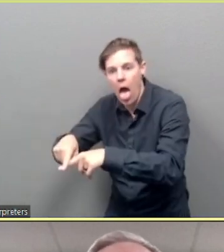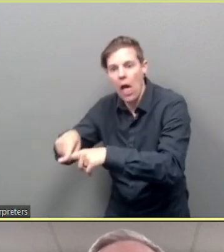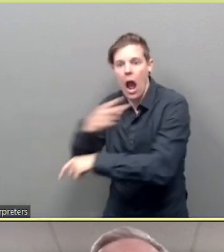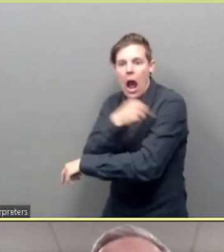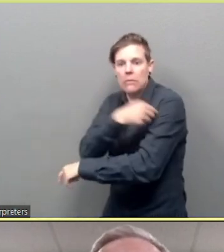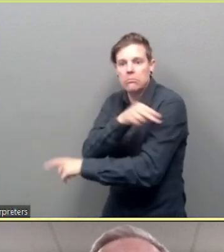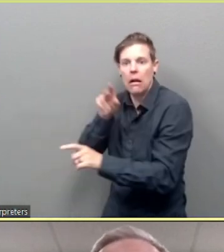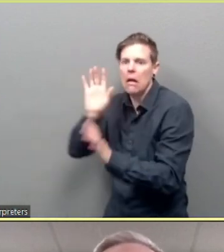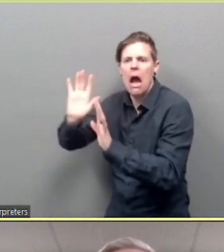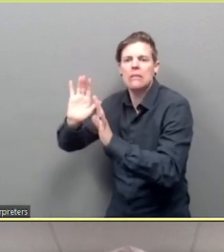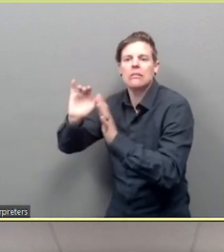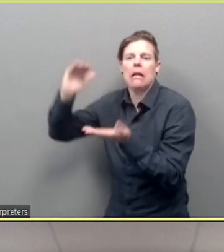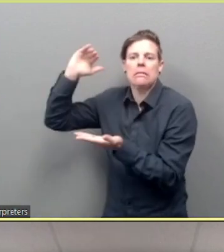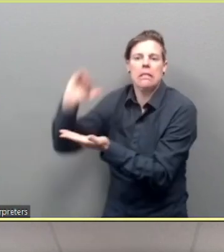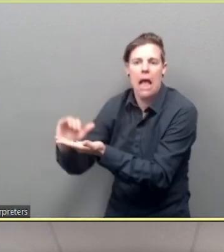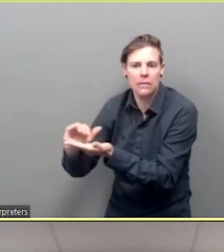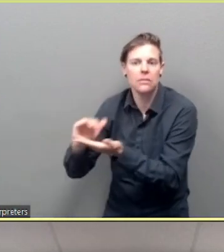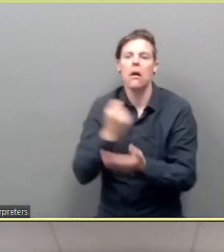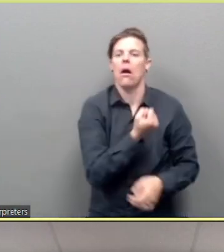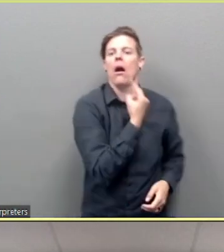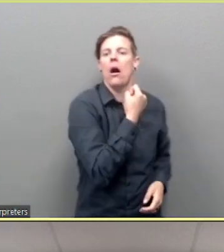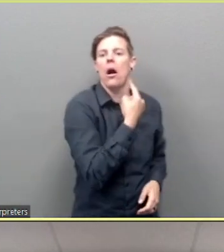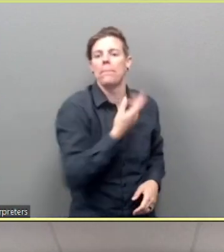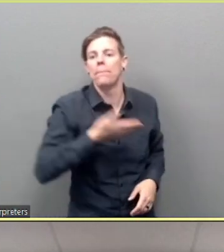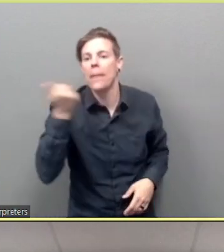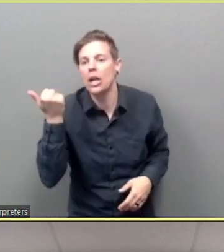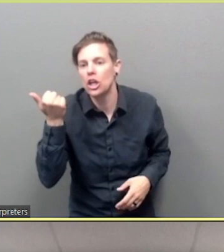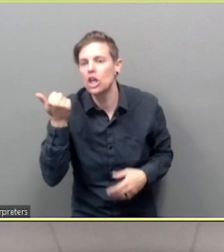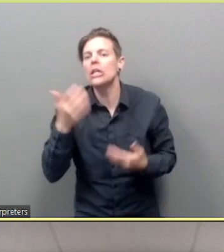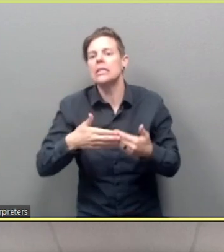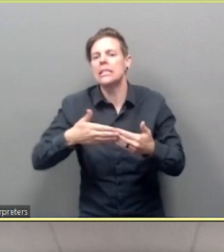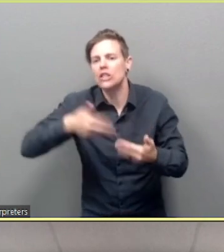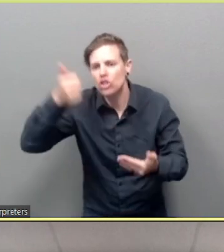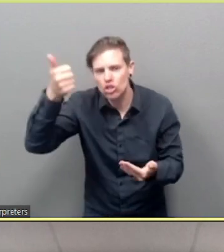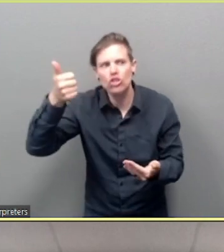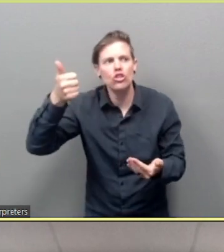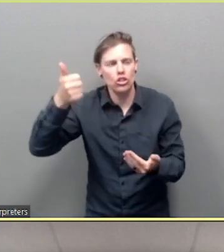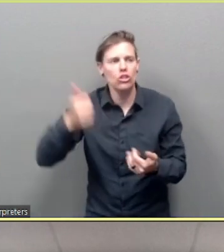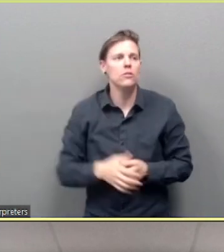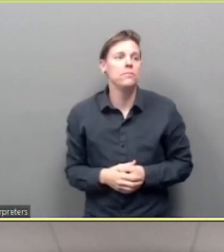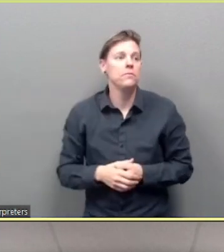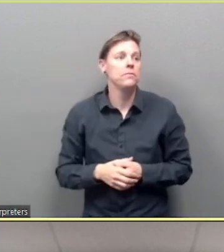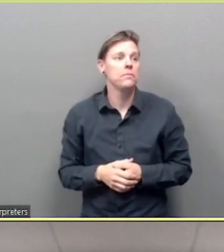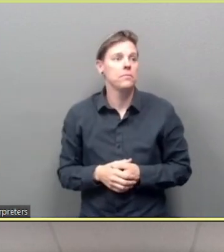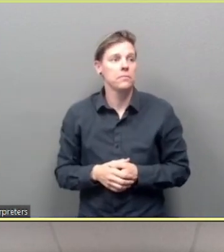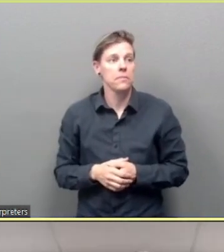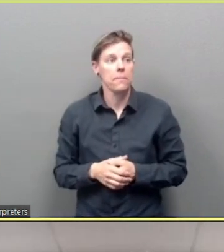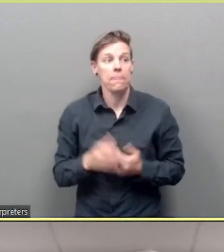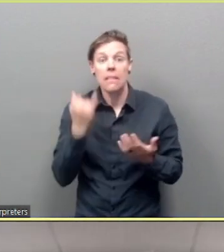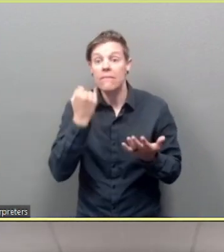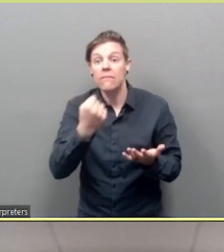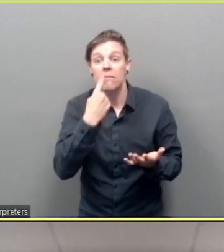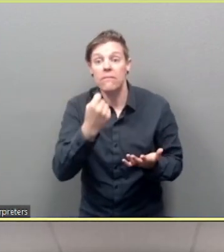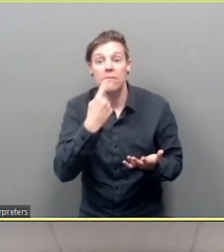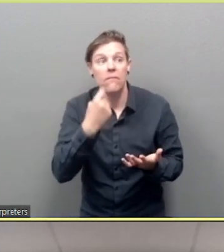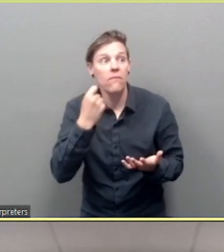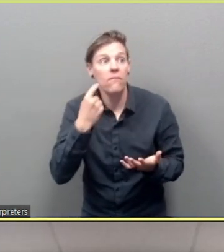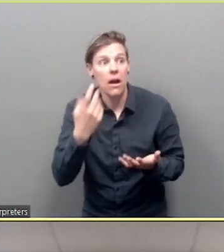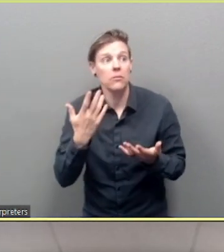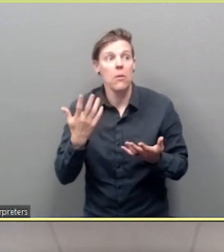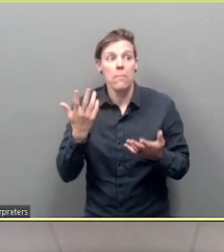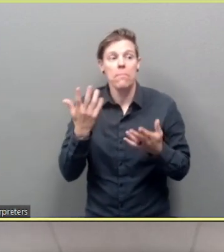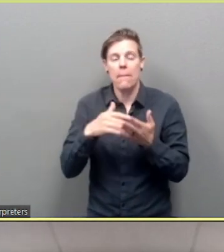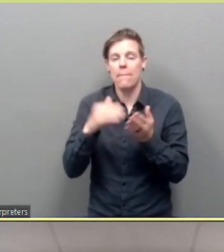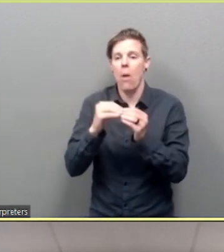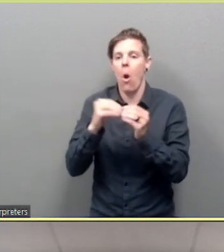to give monoclonal antibodies, and perhaps allow us to start doing a lot more outpatient oral treatment. As a